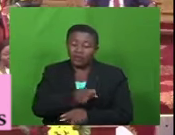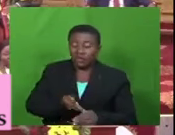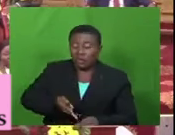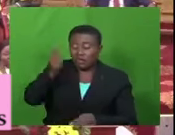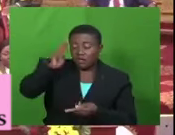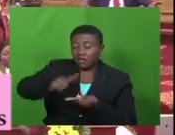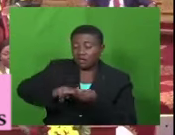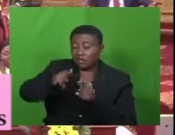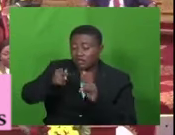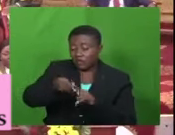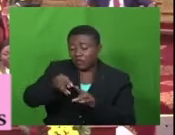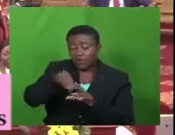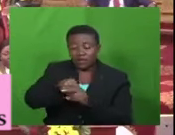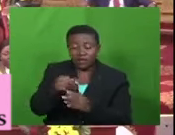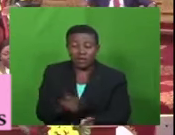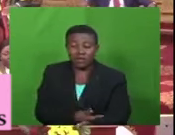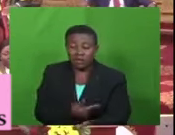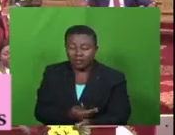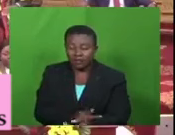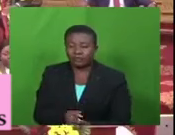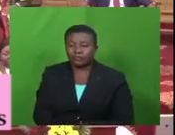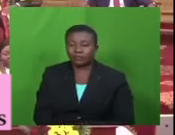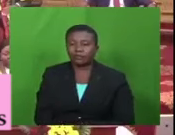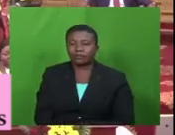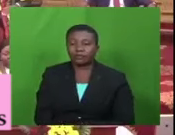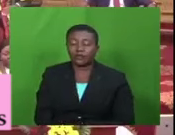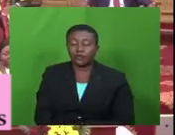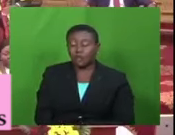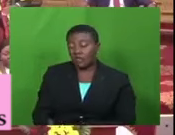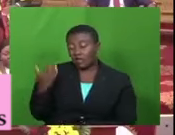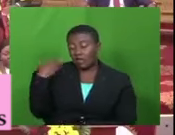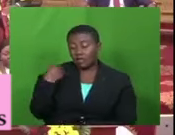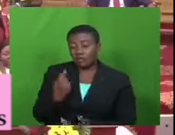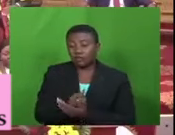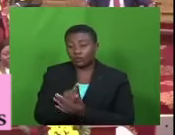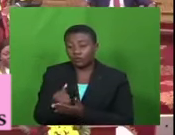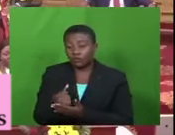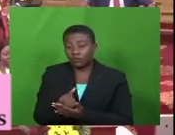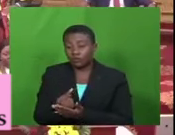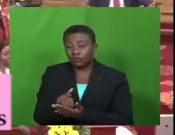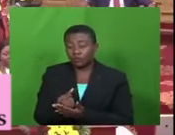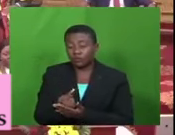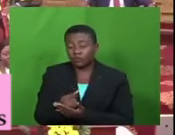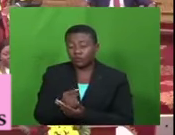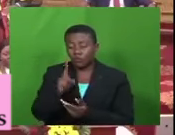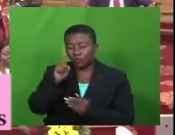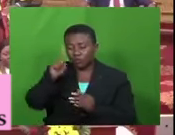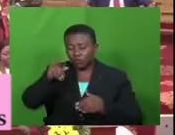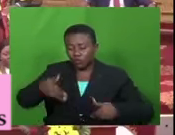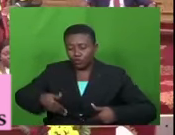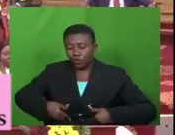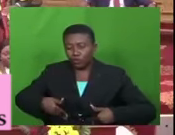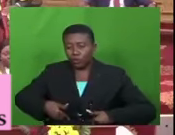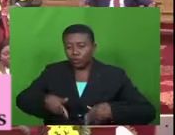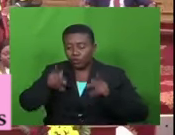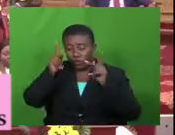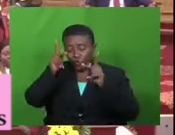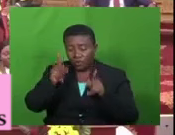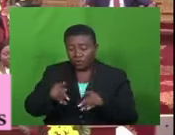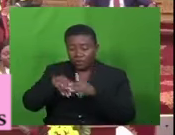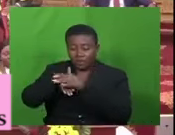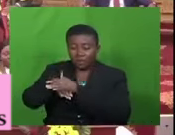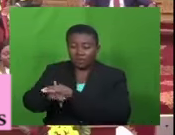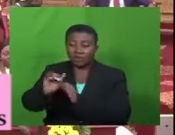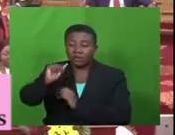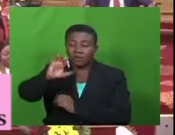this development. I was told last week about one young person who was placed in Achimota School in